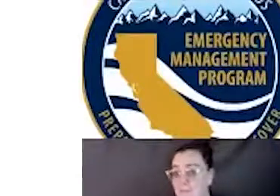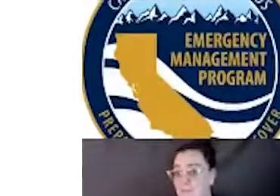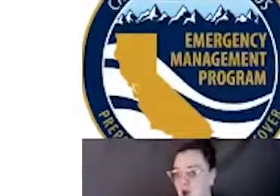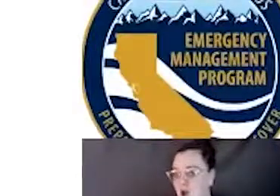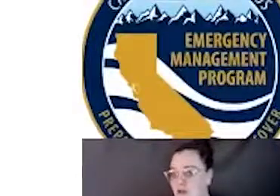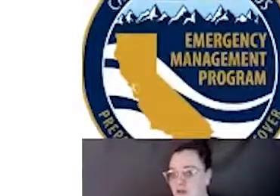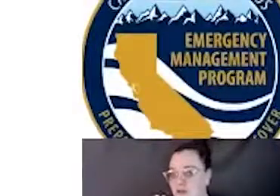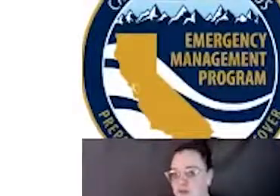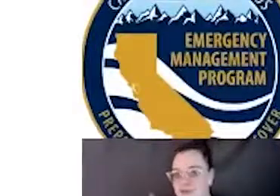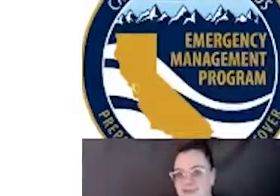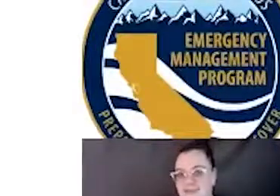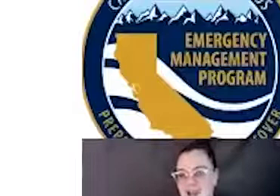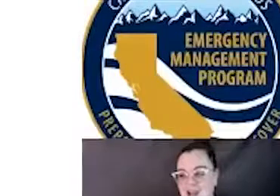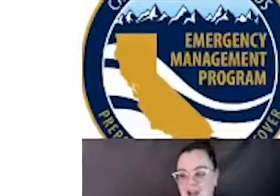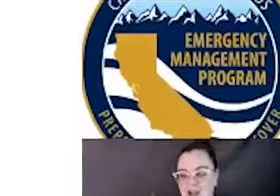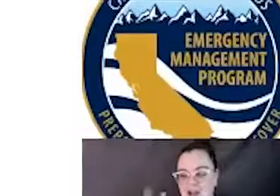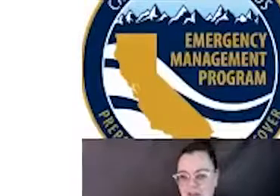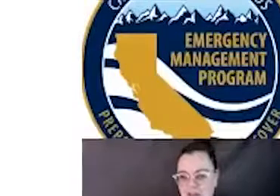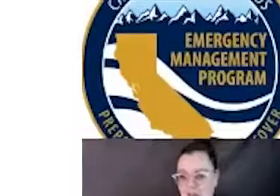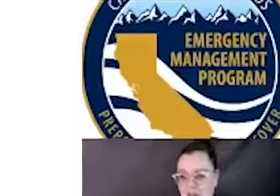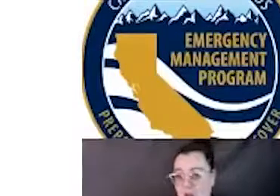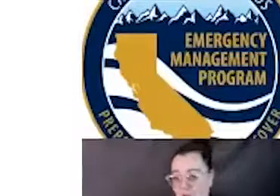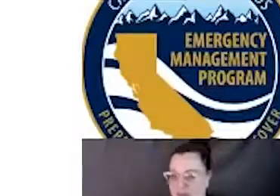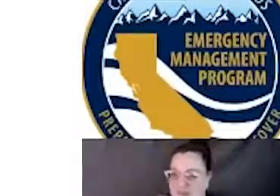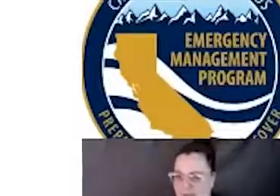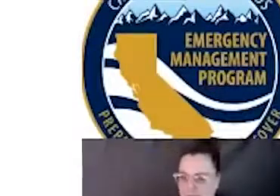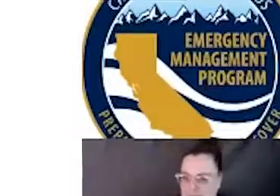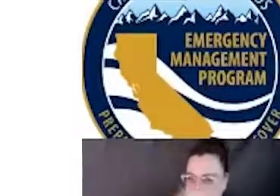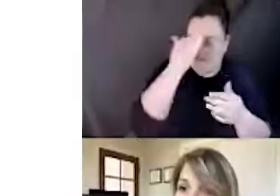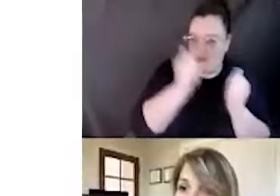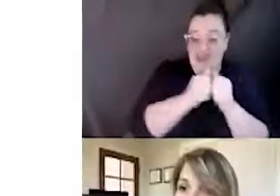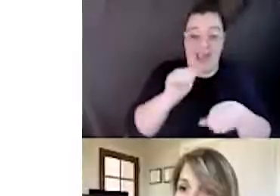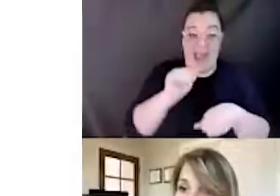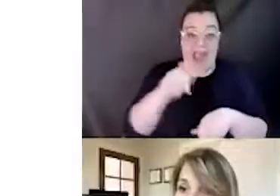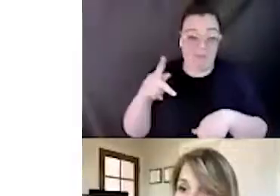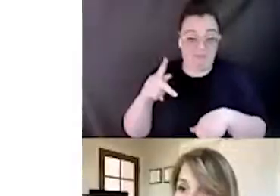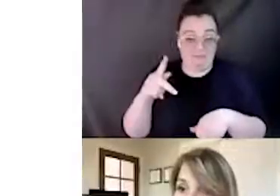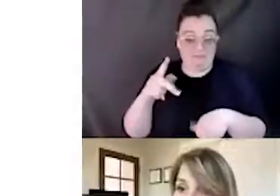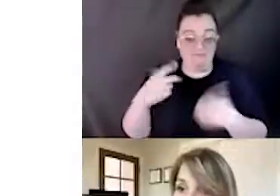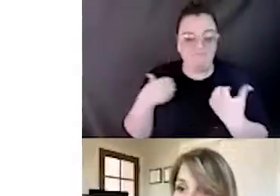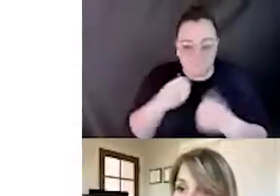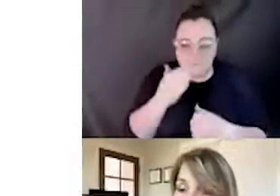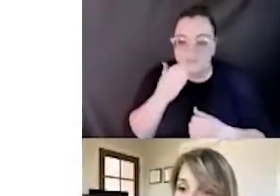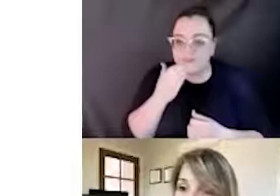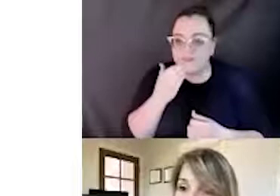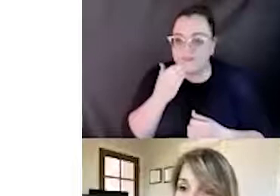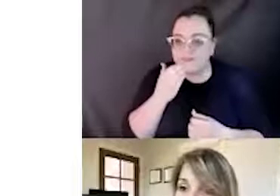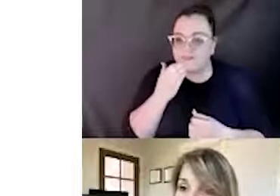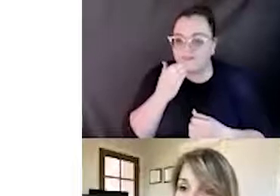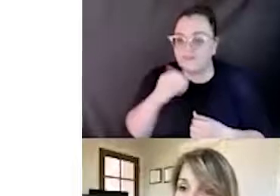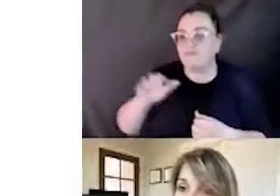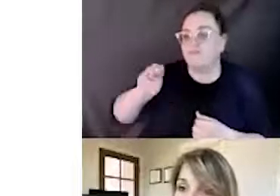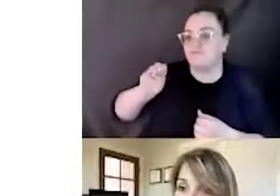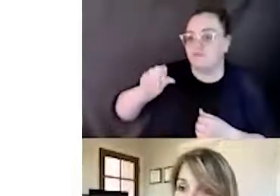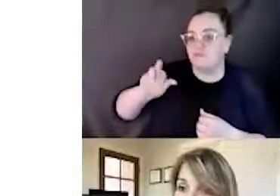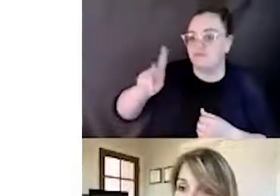have much interplay with the apps. Okay. I believe there are new apps that are getting the signal added into them